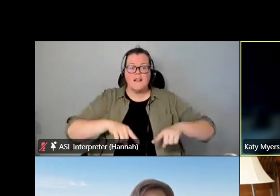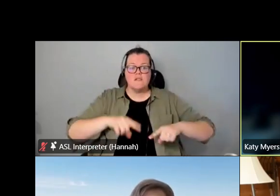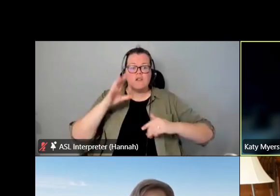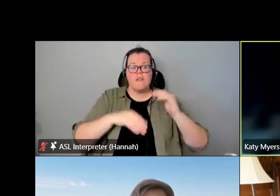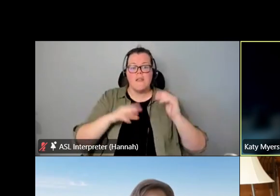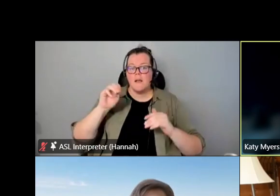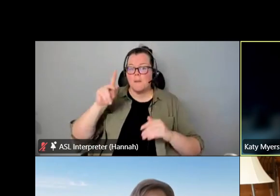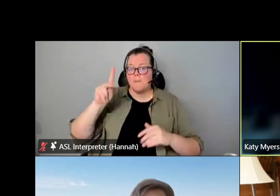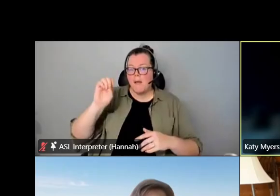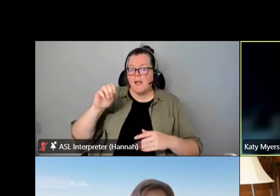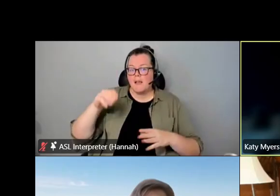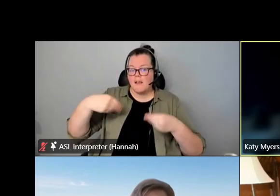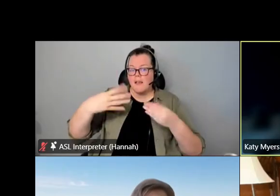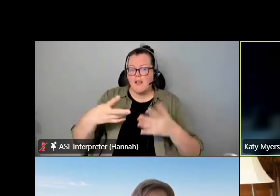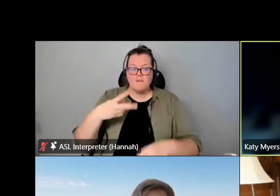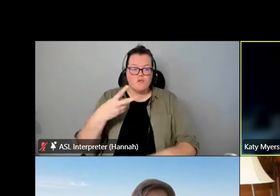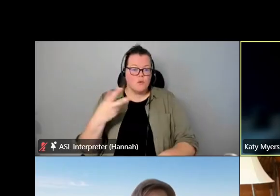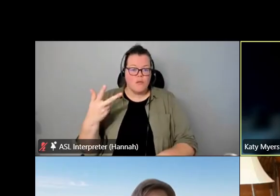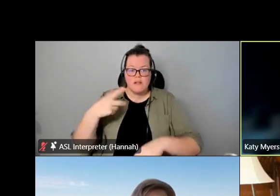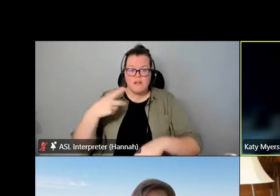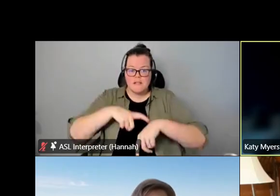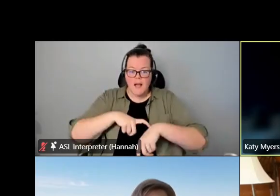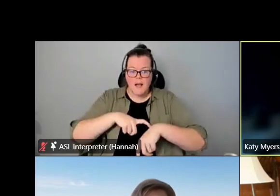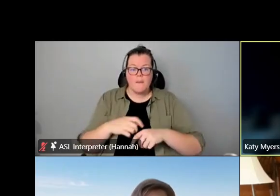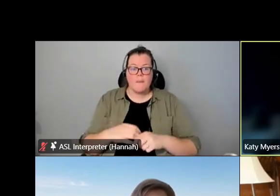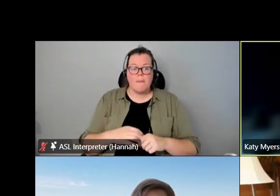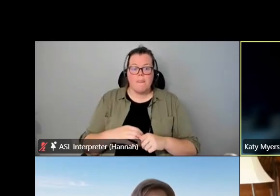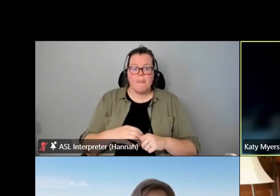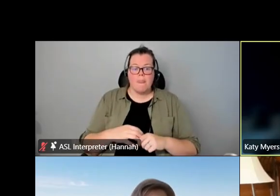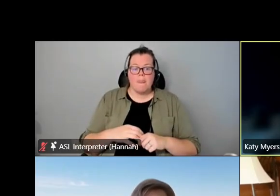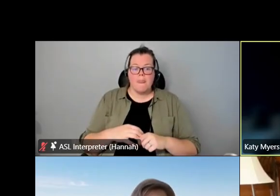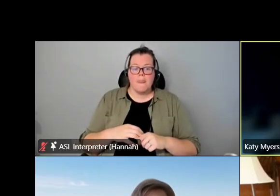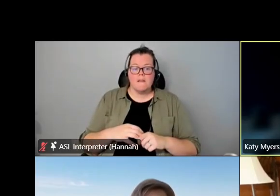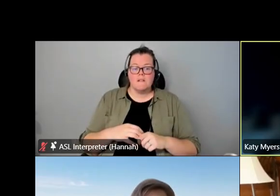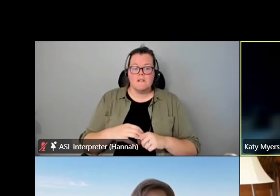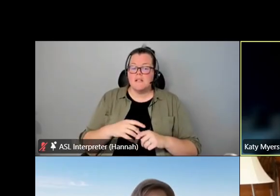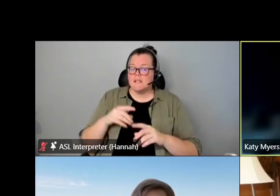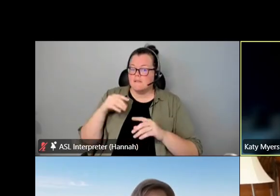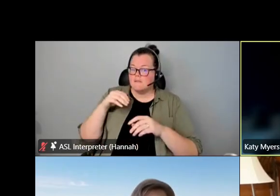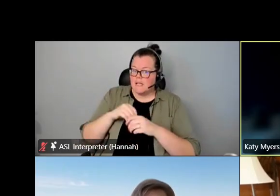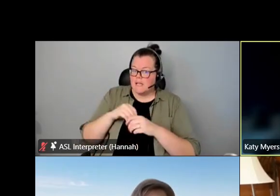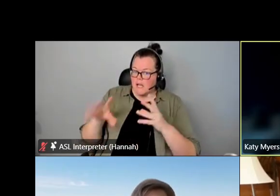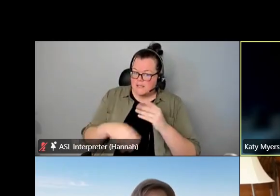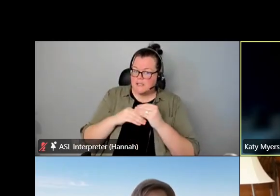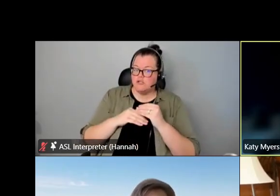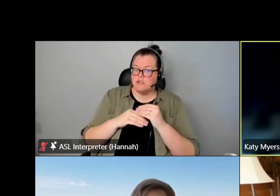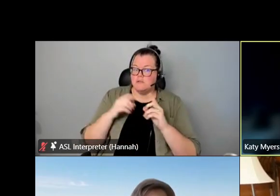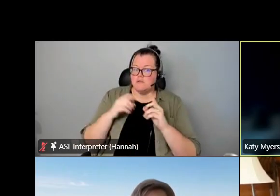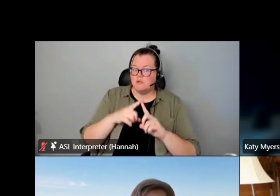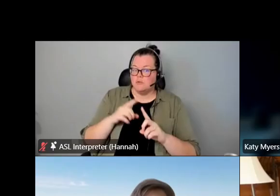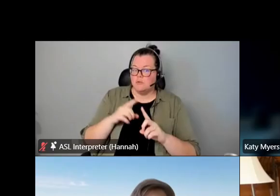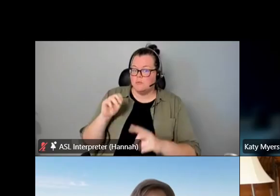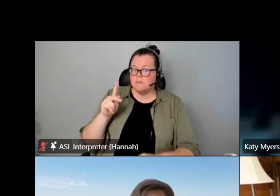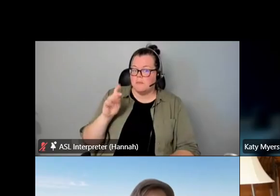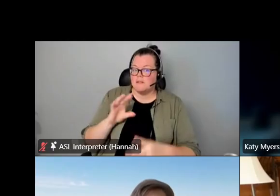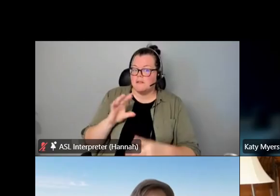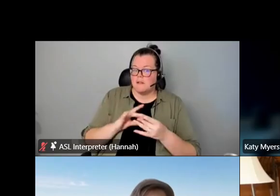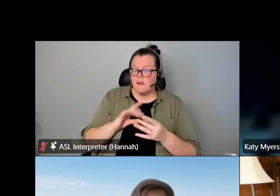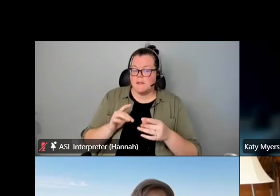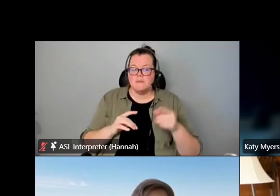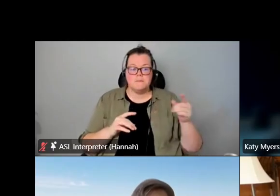2 or 3 times. So if I need to know, it's in addition to. okay. Correct.